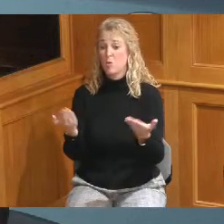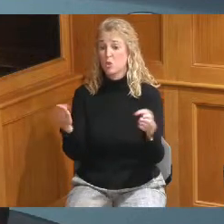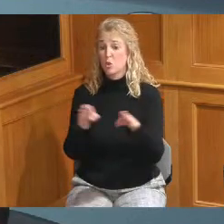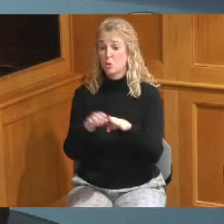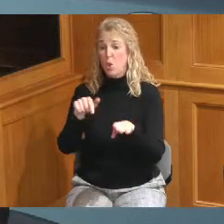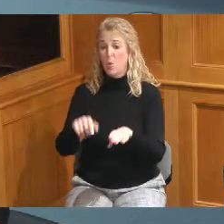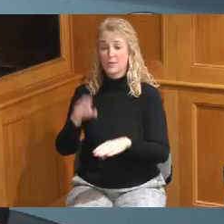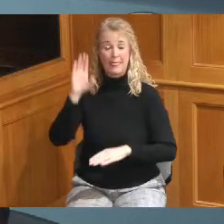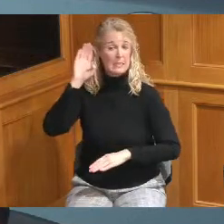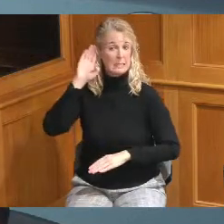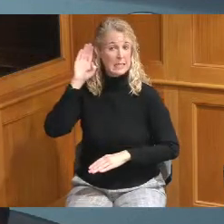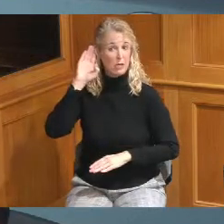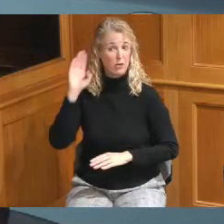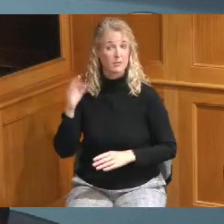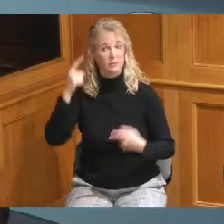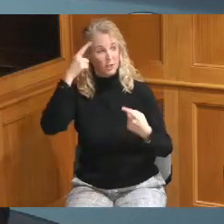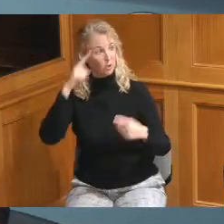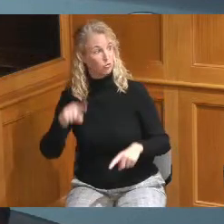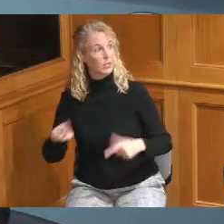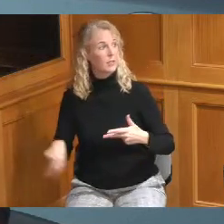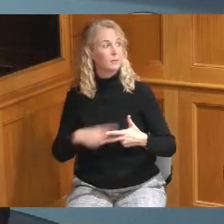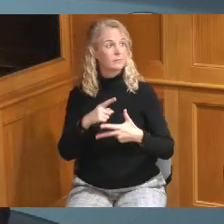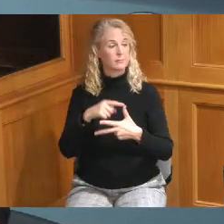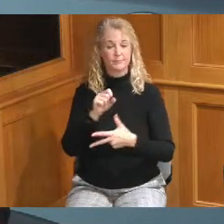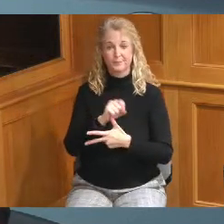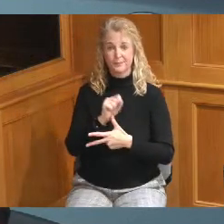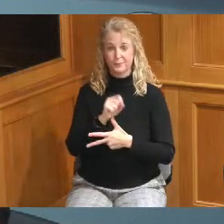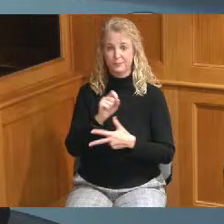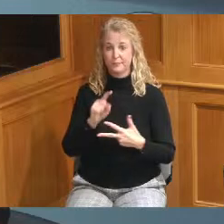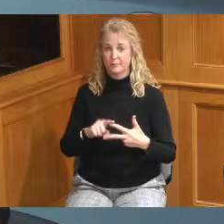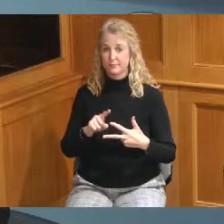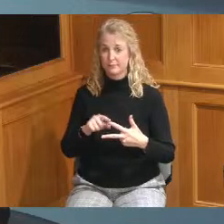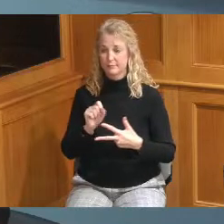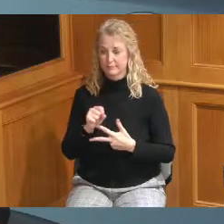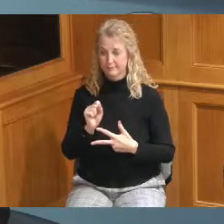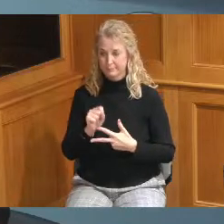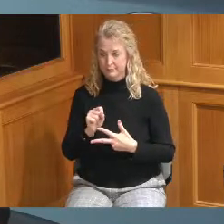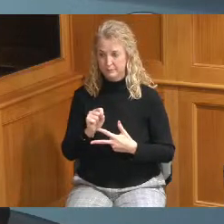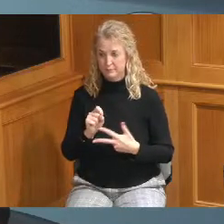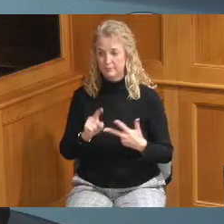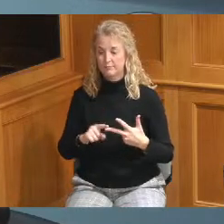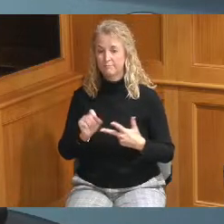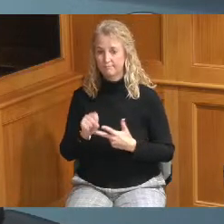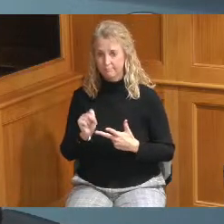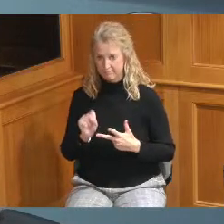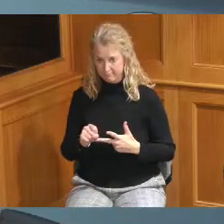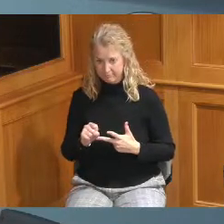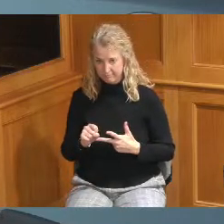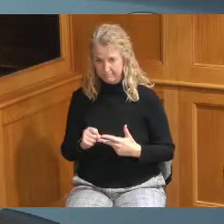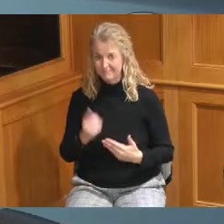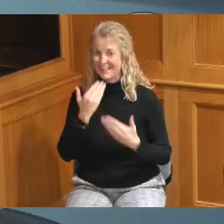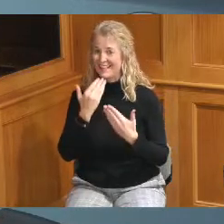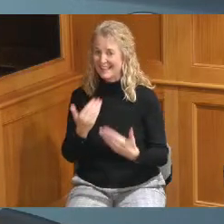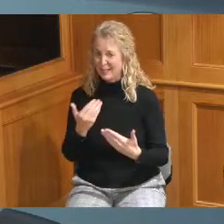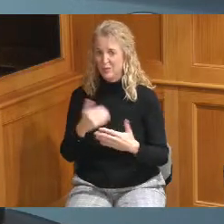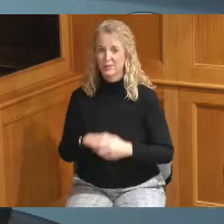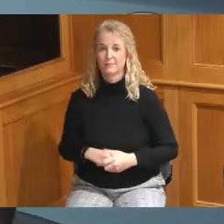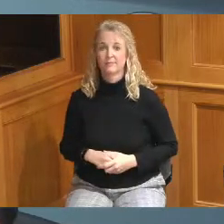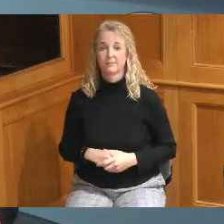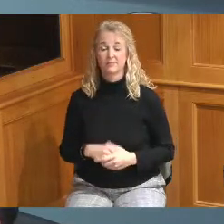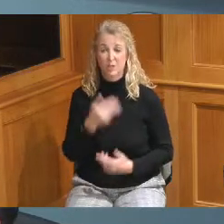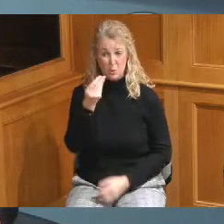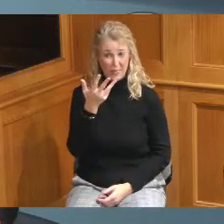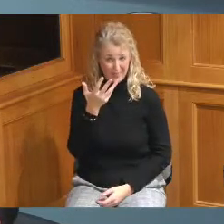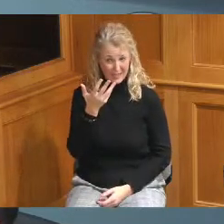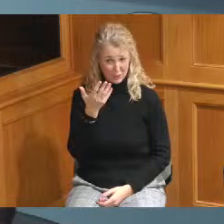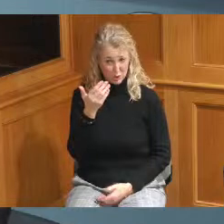the public hearing. Commissioner Reese? Yes. Commissioner Dreehouse? Yes. Commissioner Summer Dumas? Yes. Thank you. You'll let us know